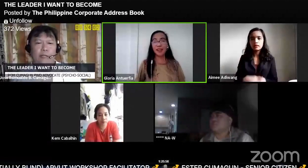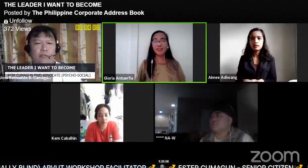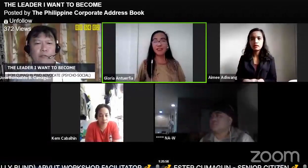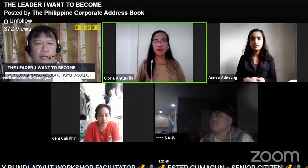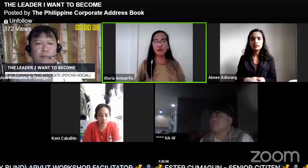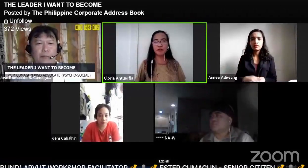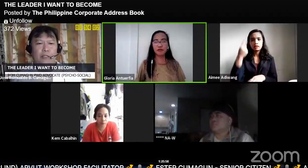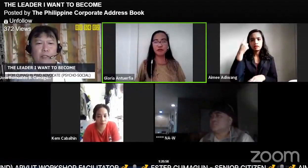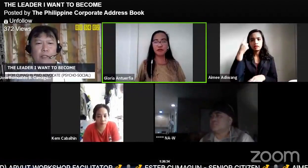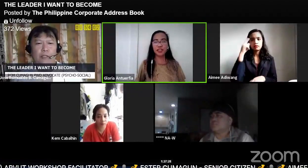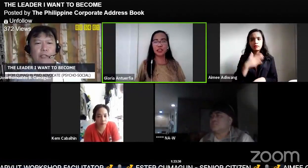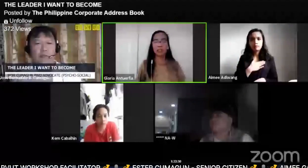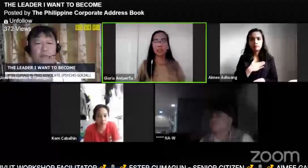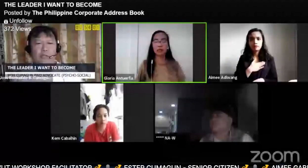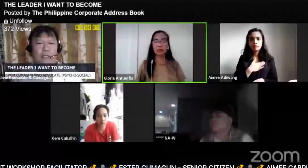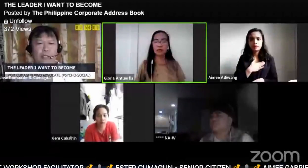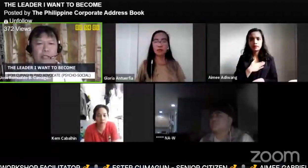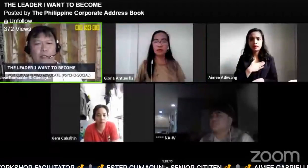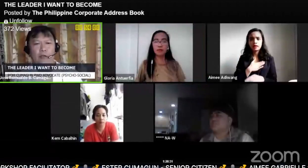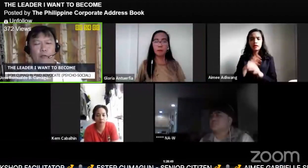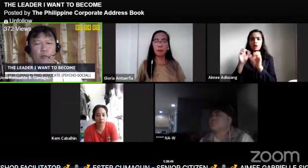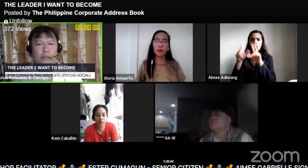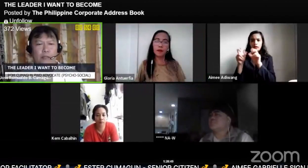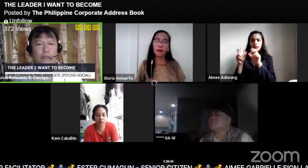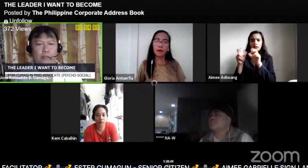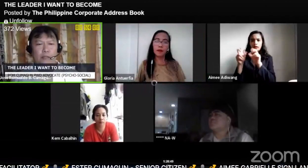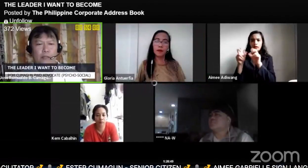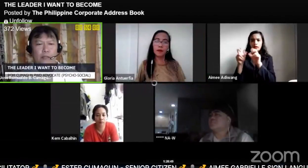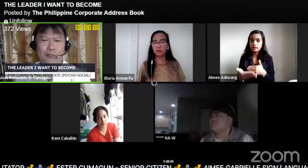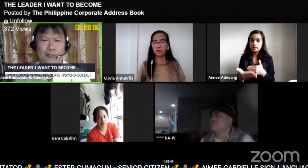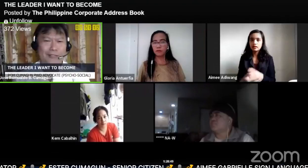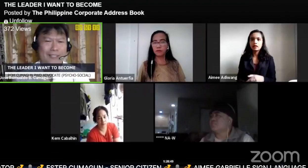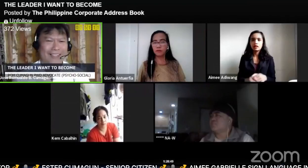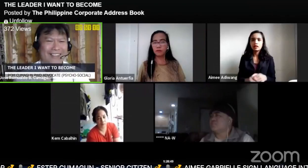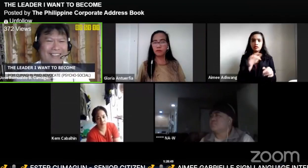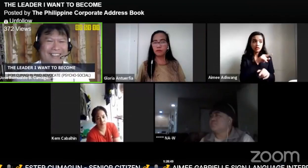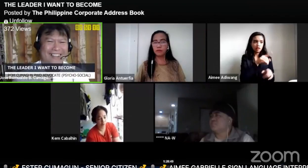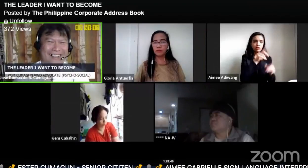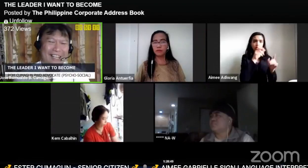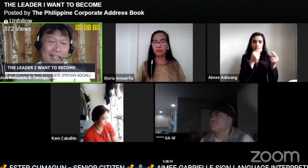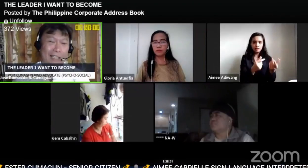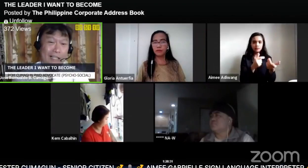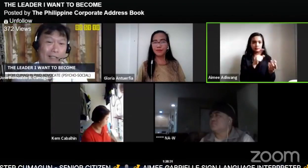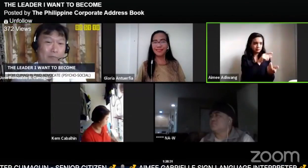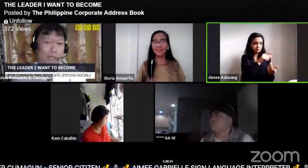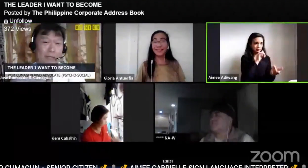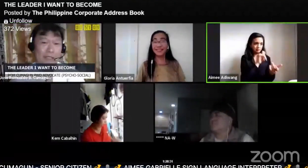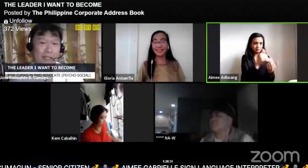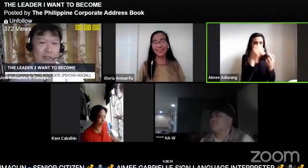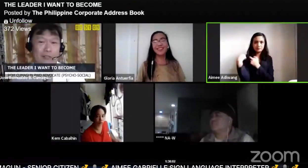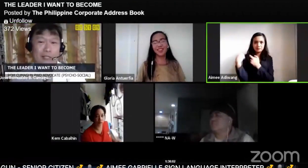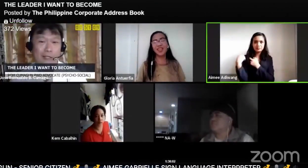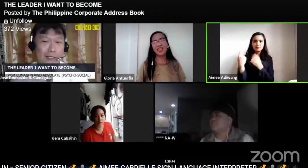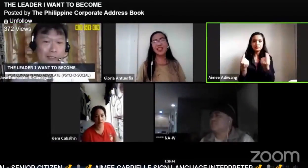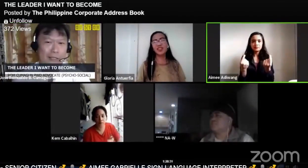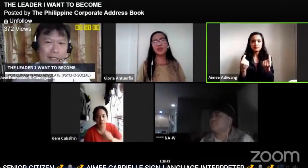for my LTU. in terms of topic, Glo, what on I think maybe that's the